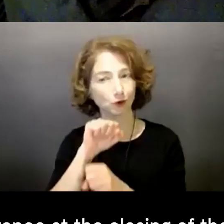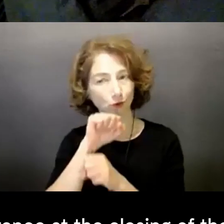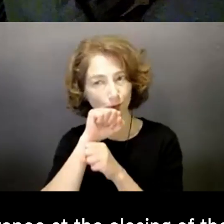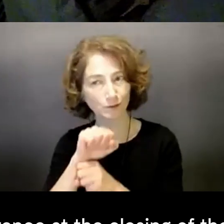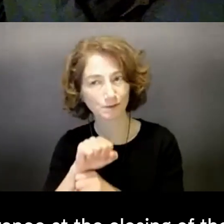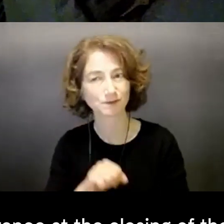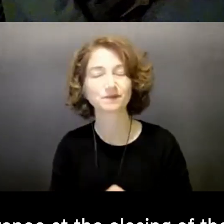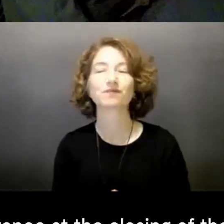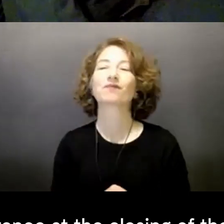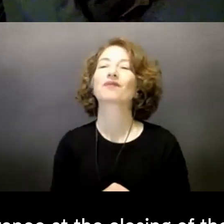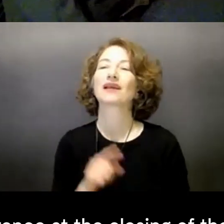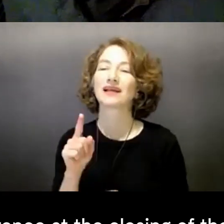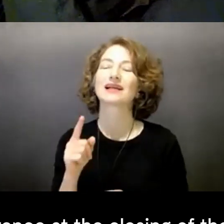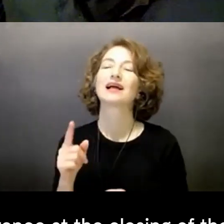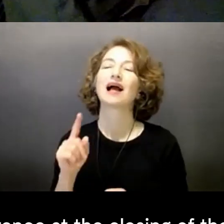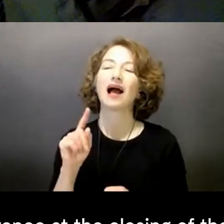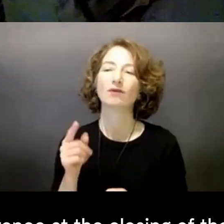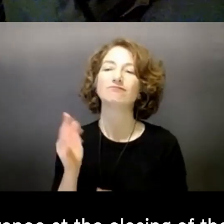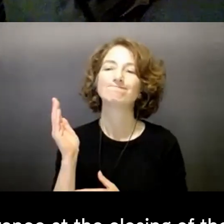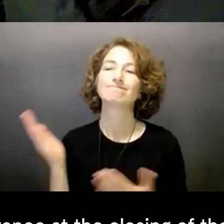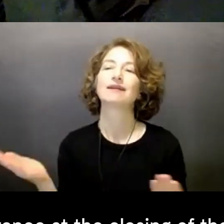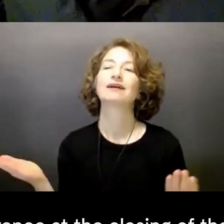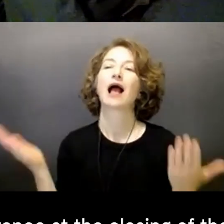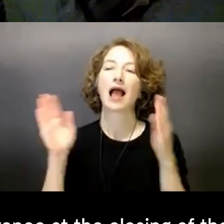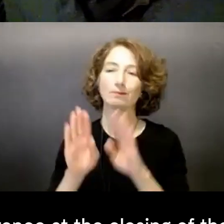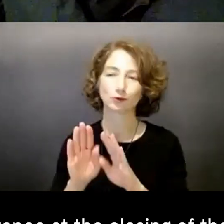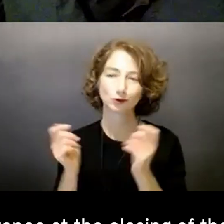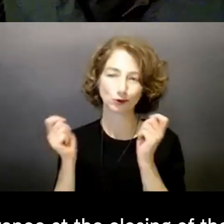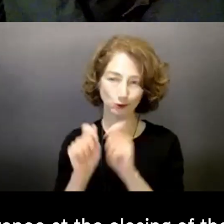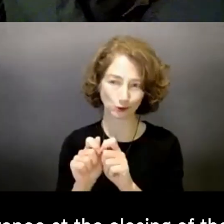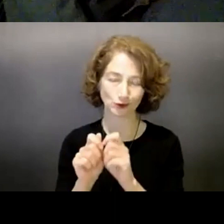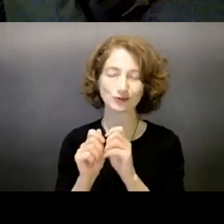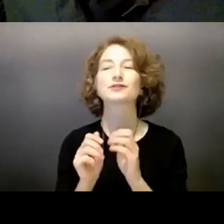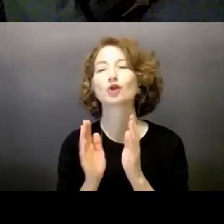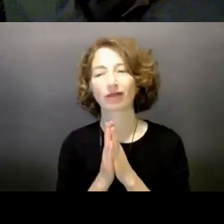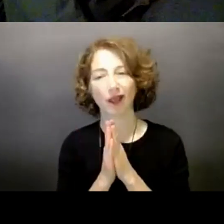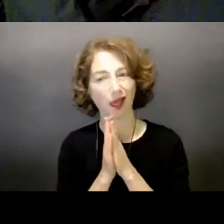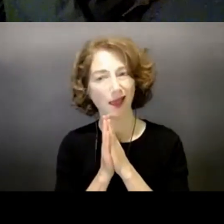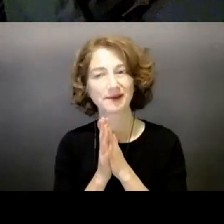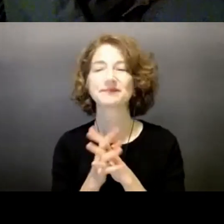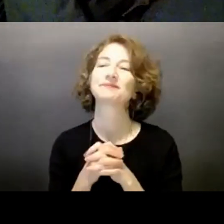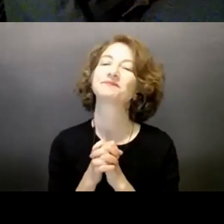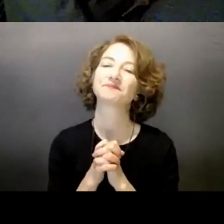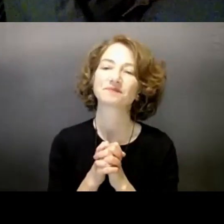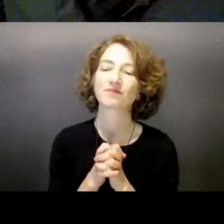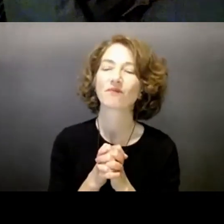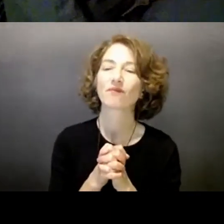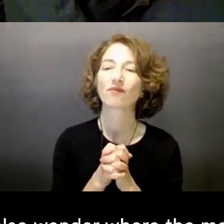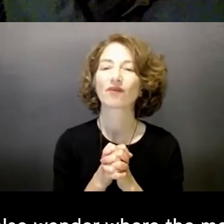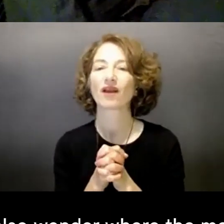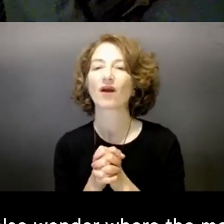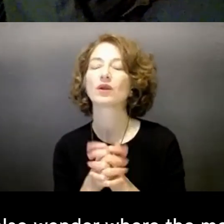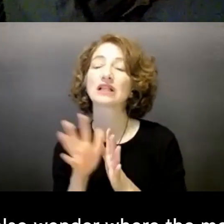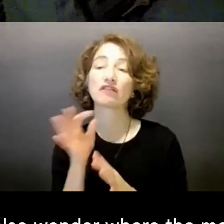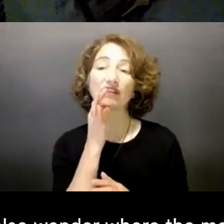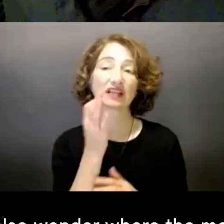at the closing of the conference on Sunday. And the question is,